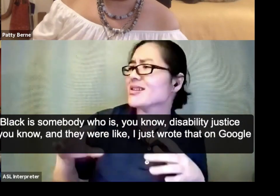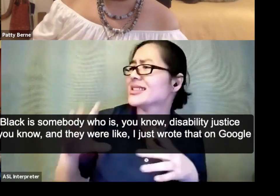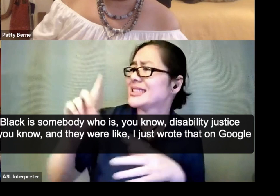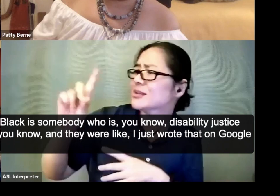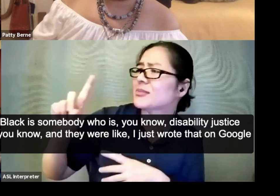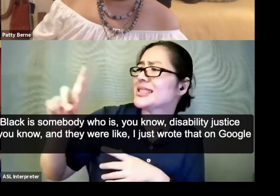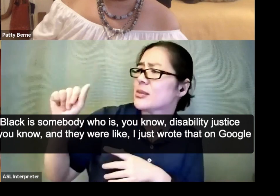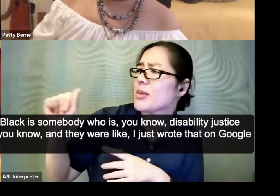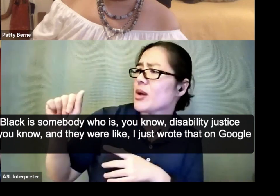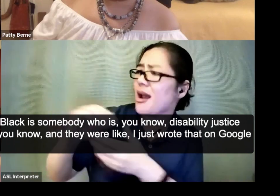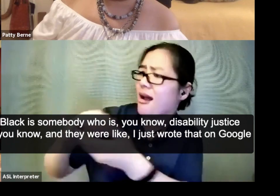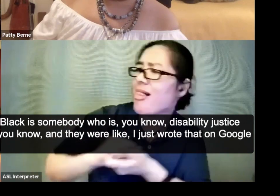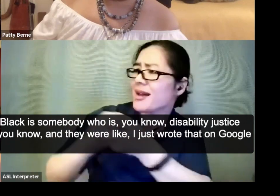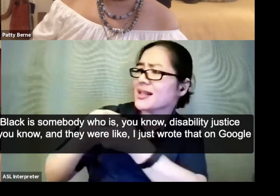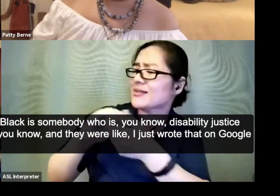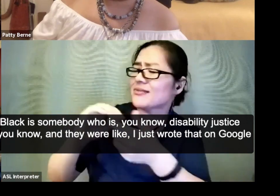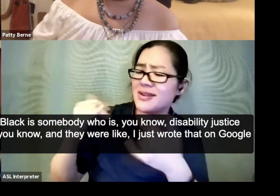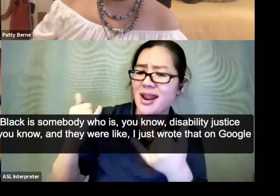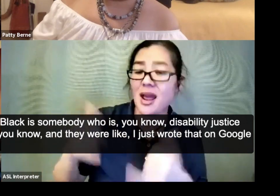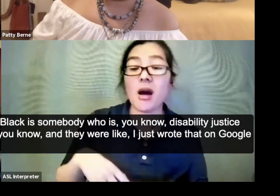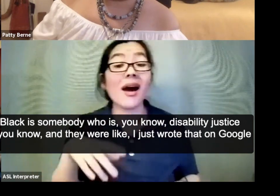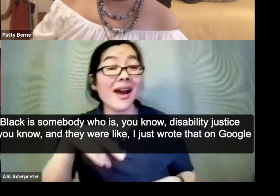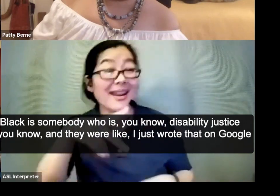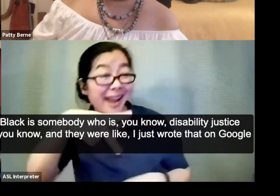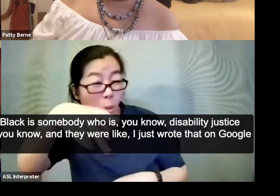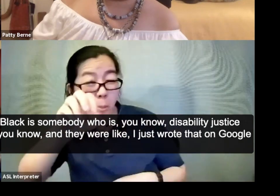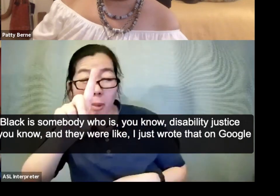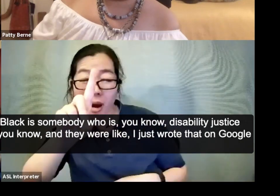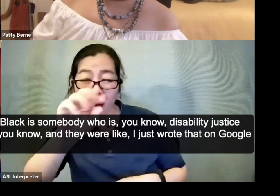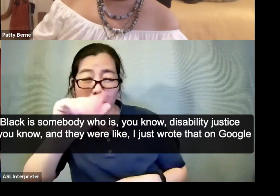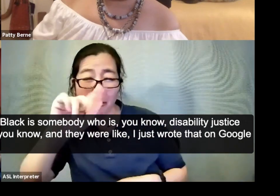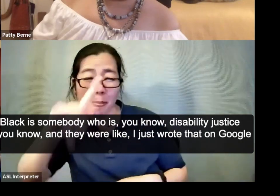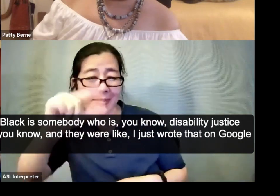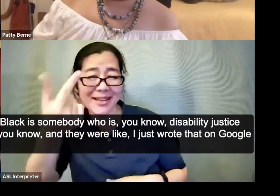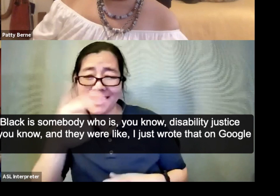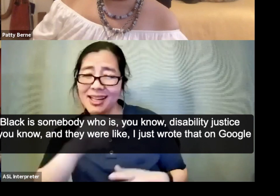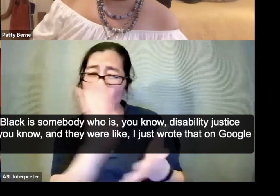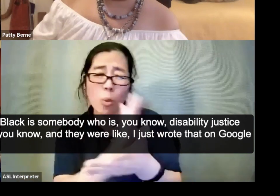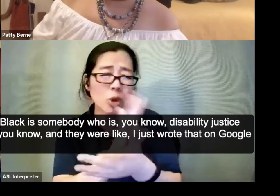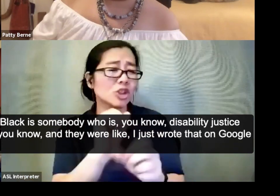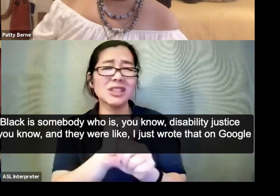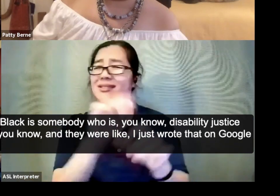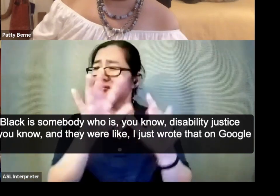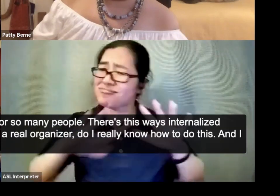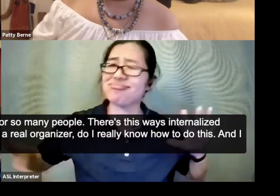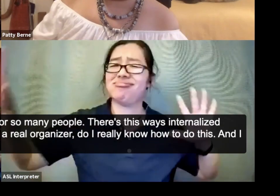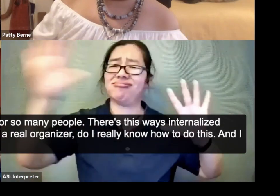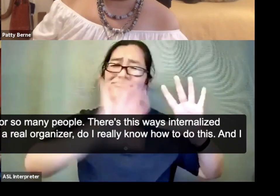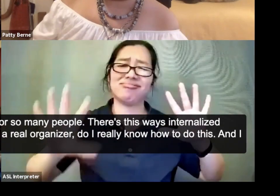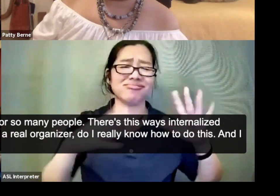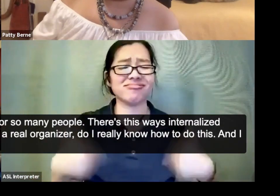disability justice, mutual aid pod mapping worksheets all over the place, and they were like, I just wrote that on Google Docs. And I'm like, right.